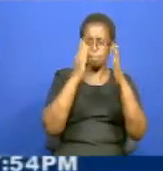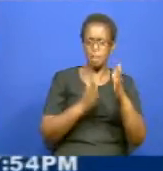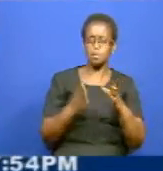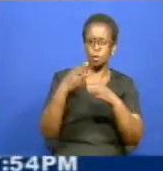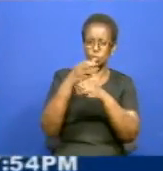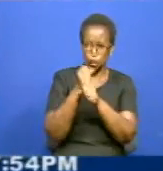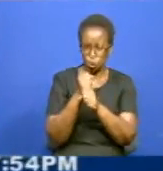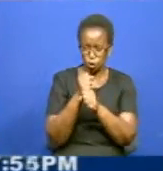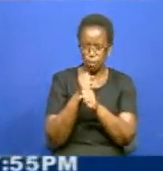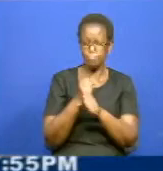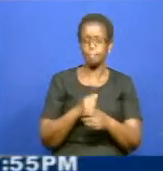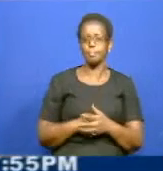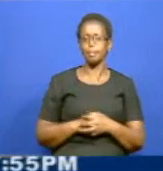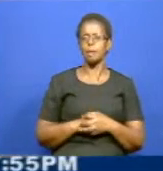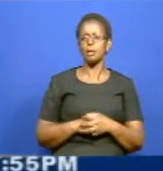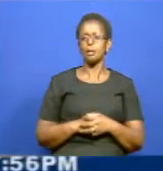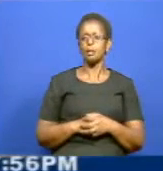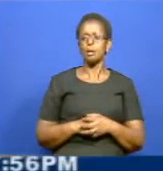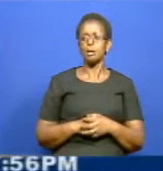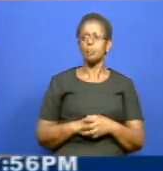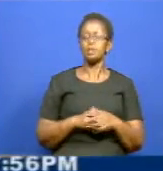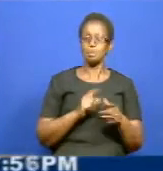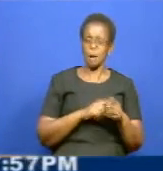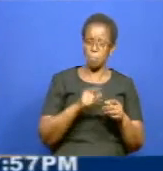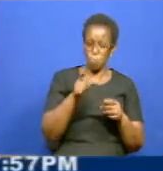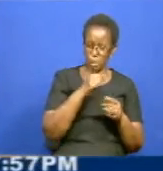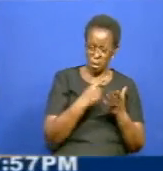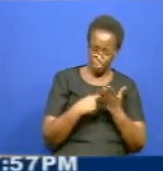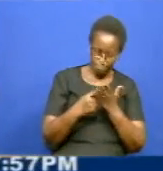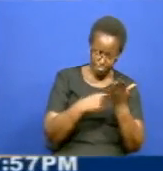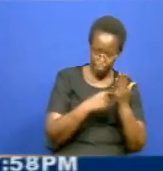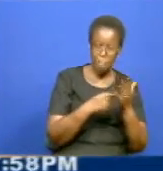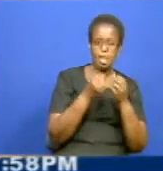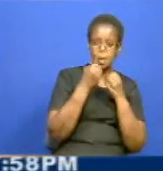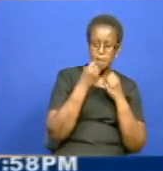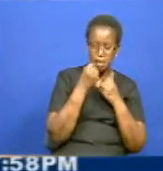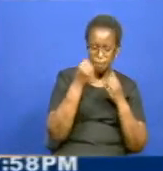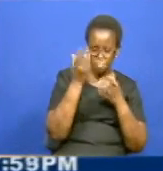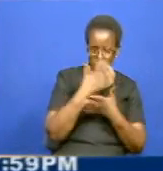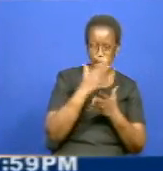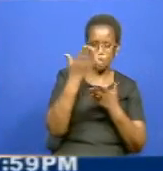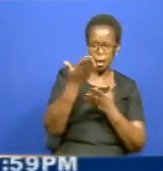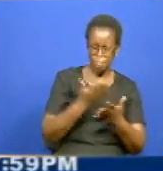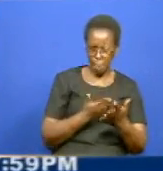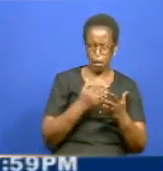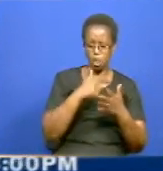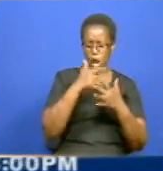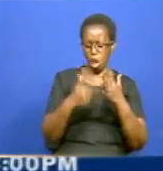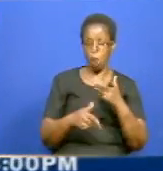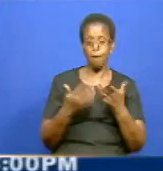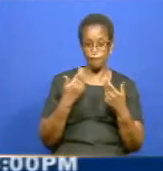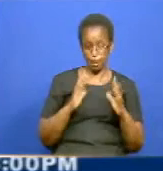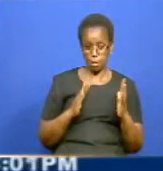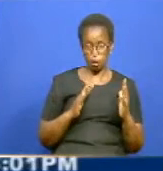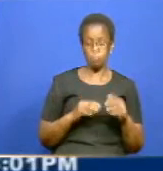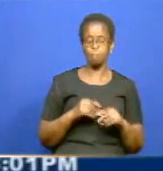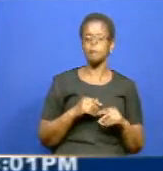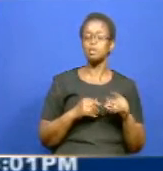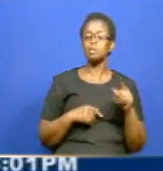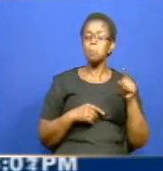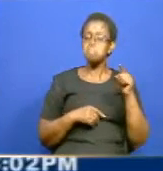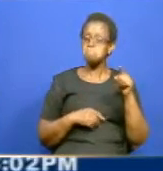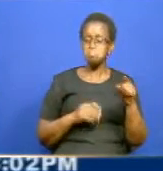Speaker. During those deliberations, Mr. Speaker, the committee was informed that these